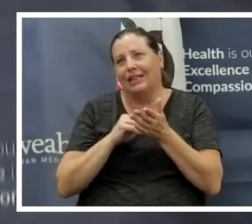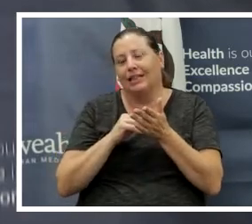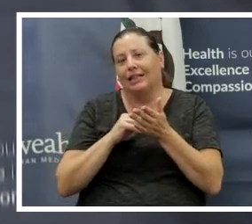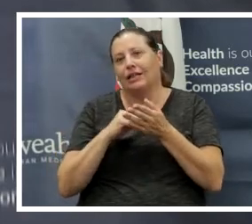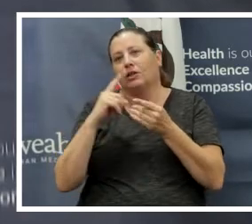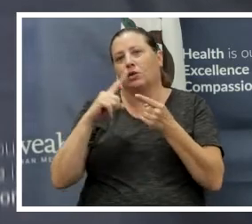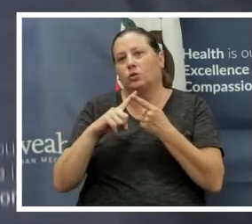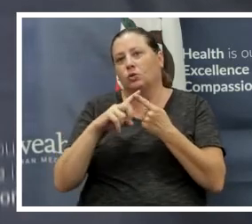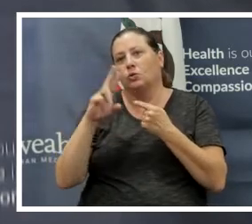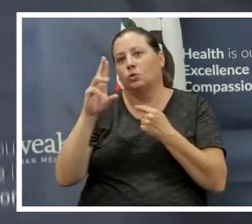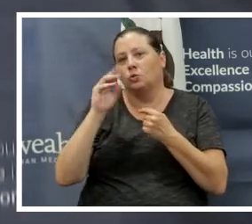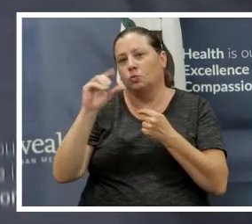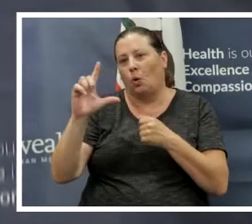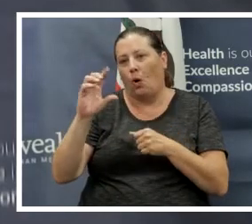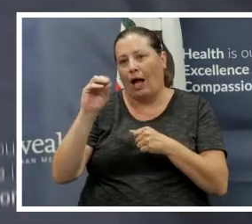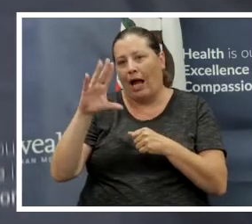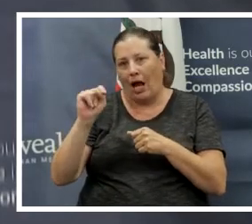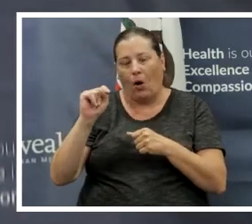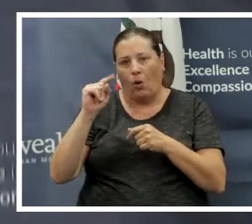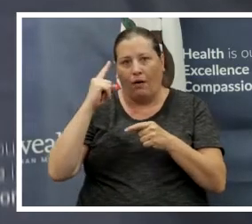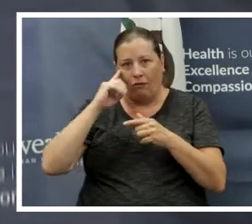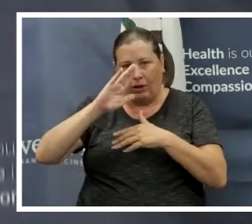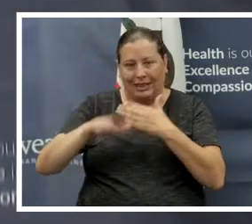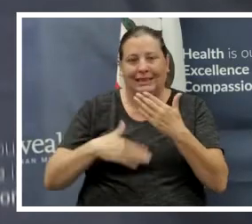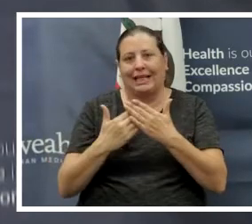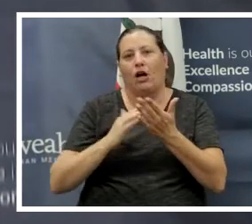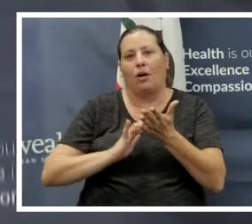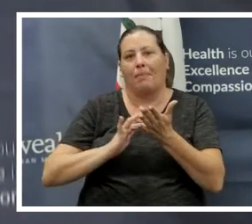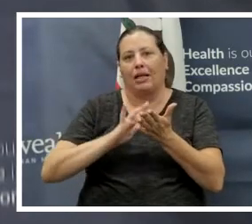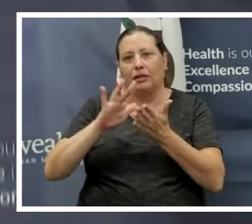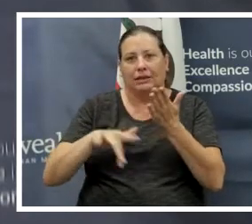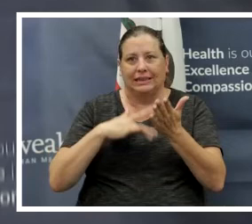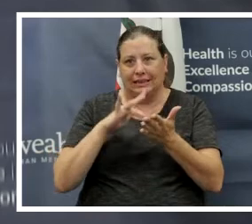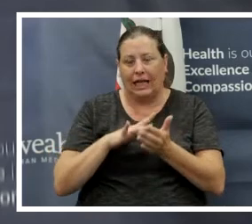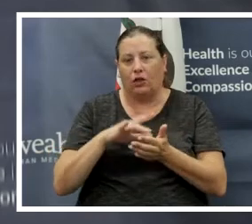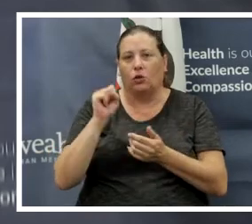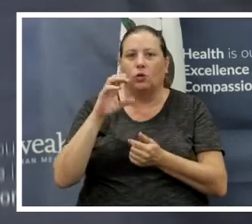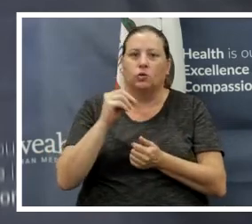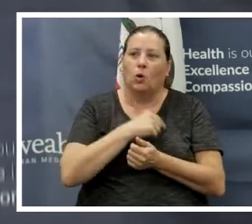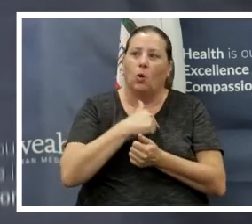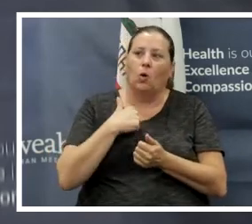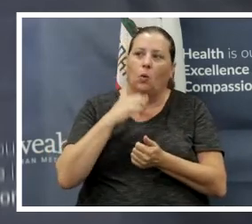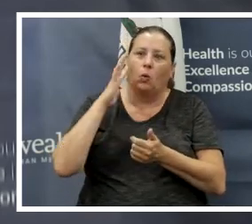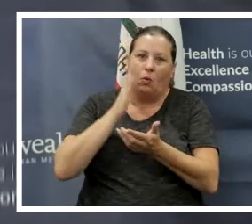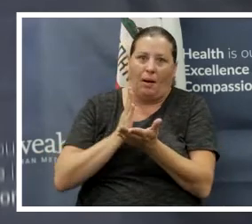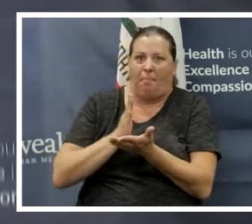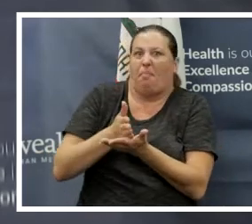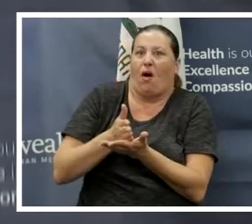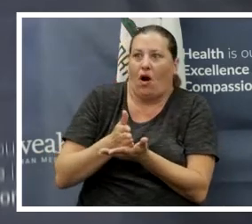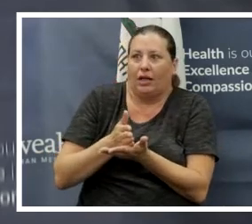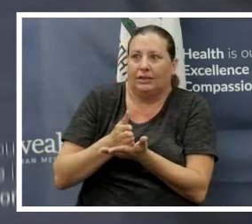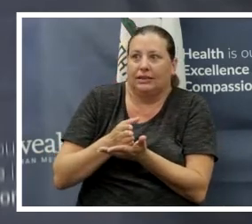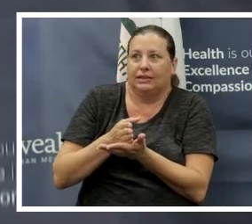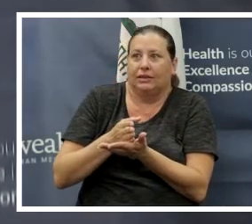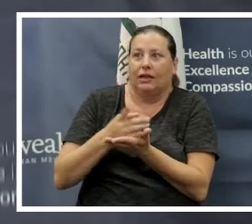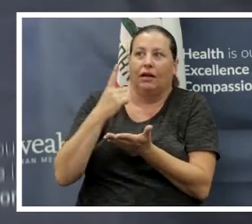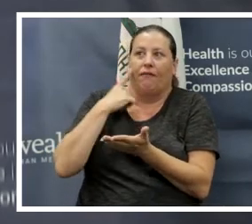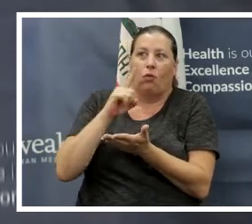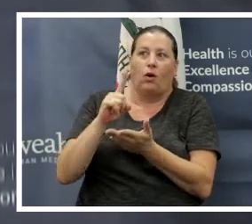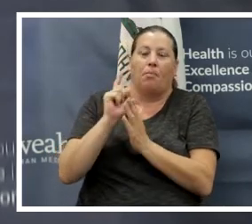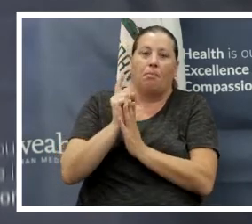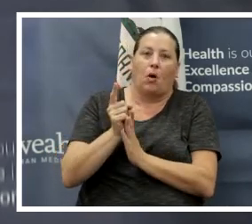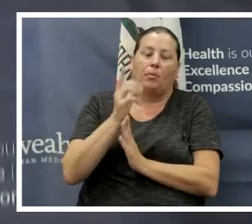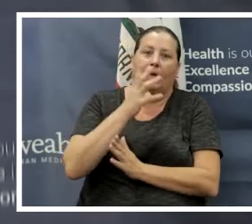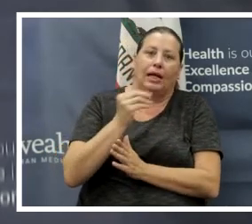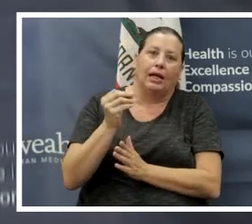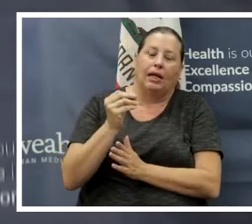to roll it out to the entire medical center. Mm-hmm. So we're going to kind of pause there for a moment and see,